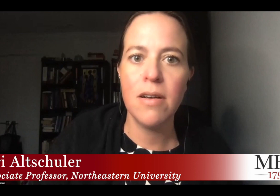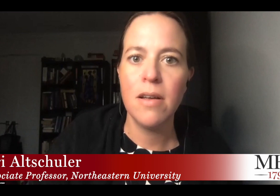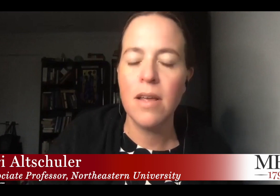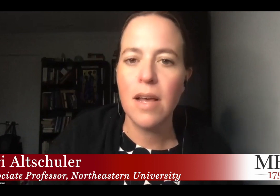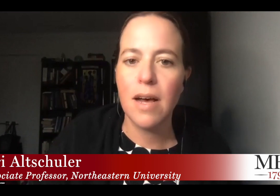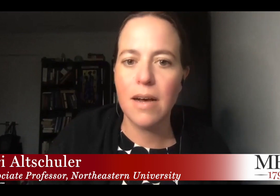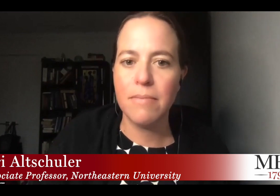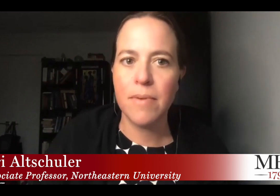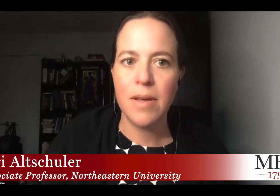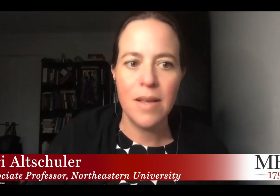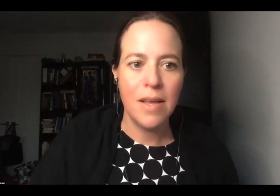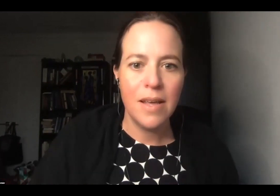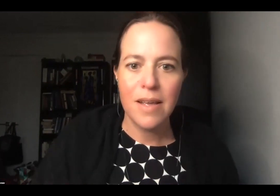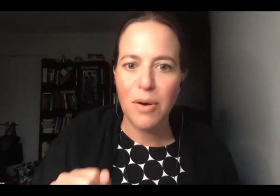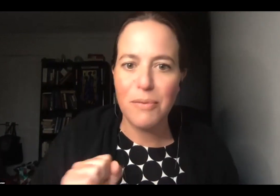here.